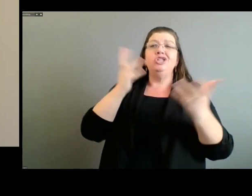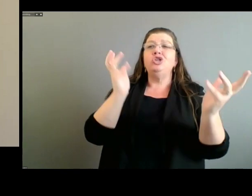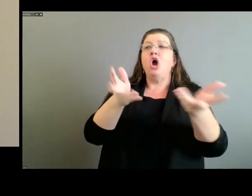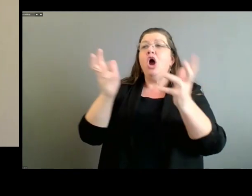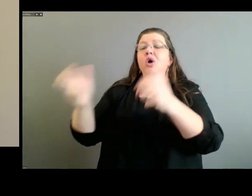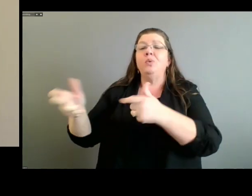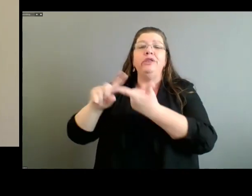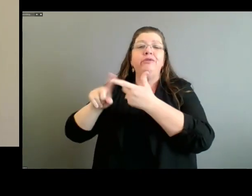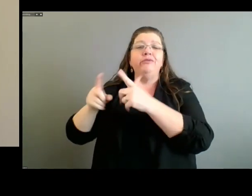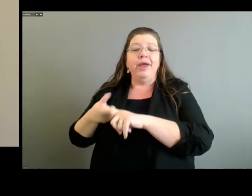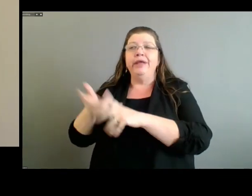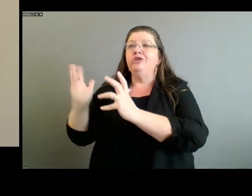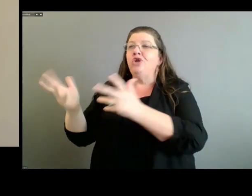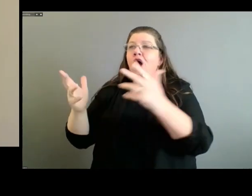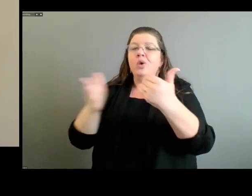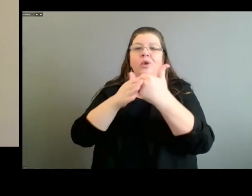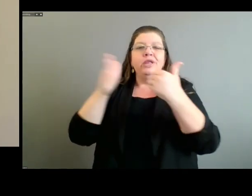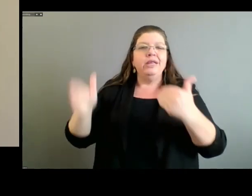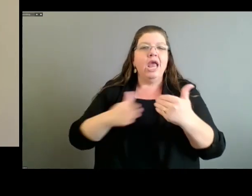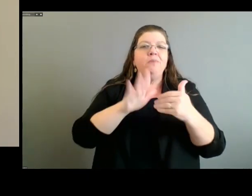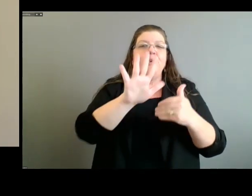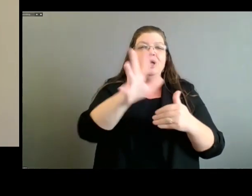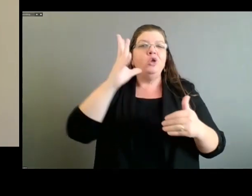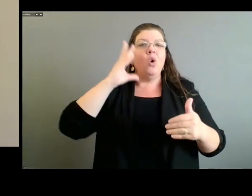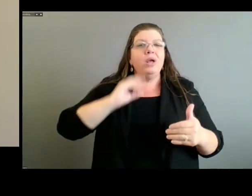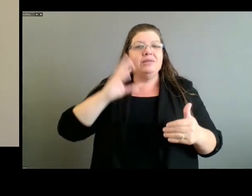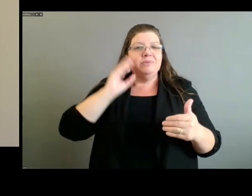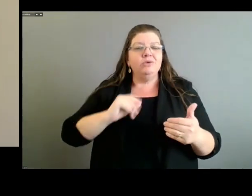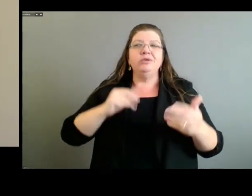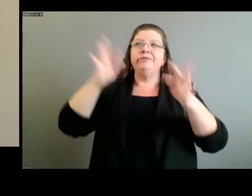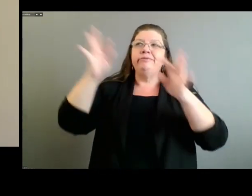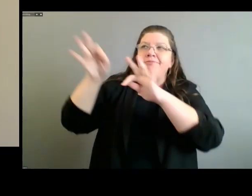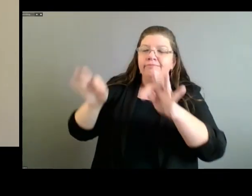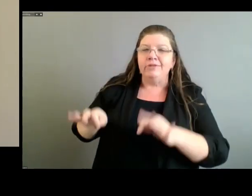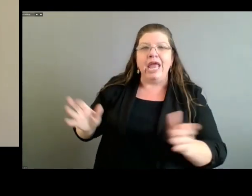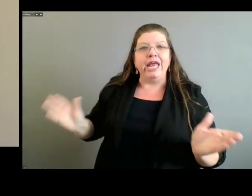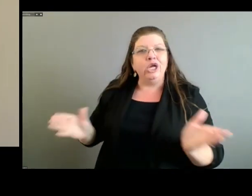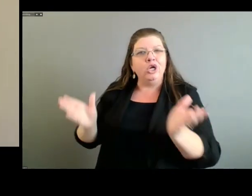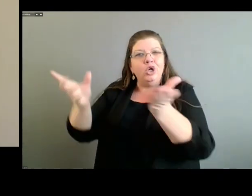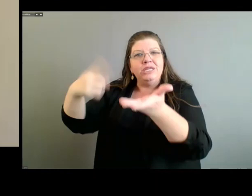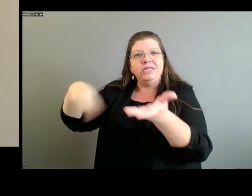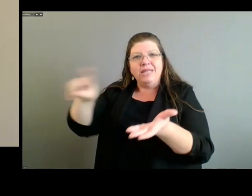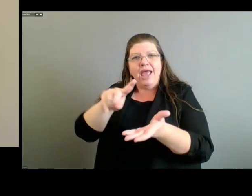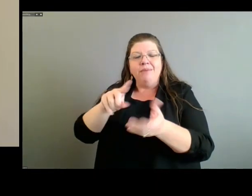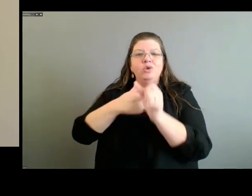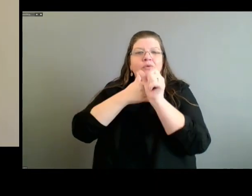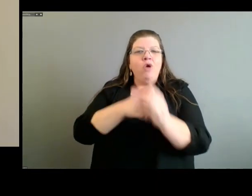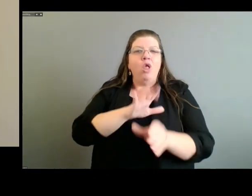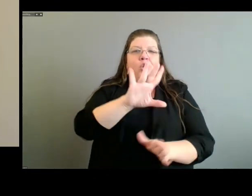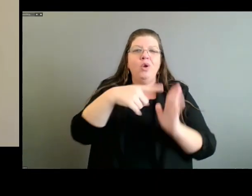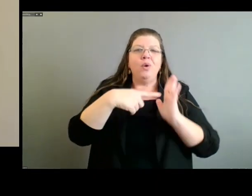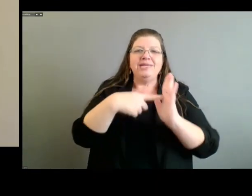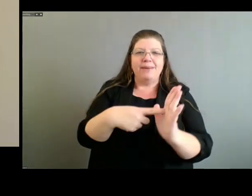neighbors about your experience with the vaccine. Please encourage them to follow your example.